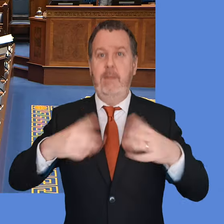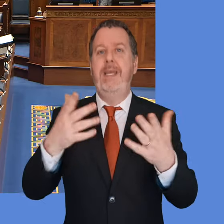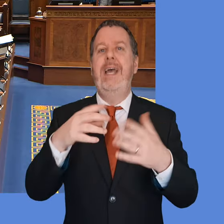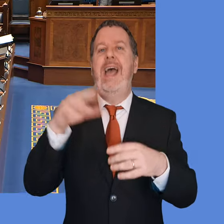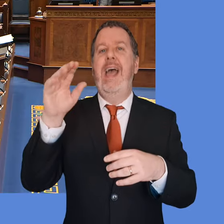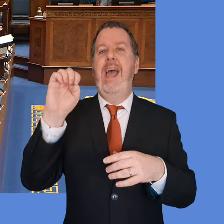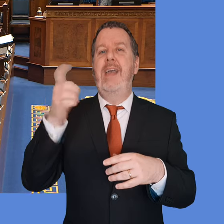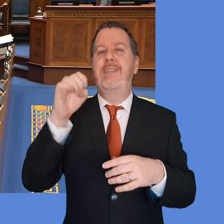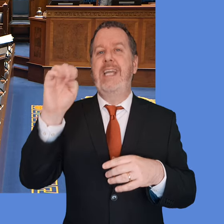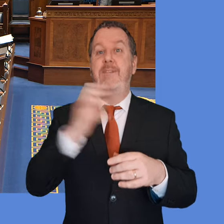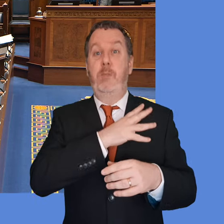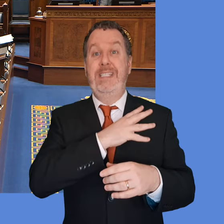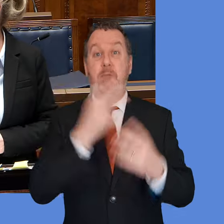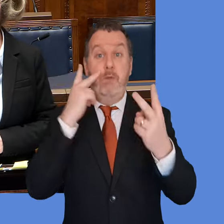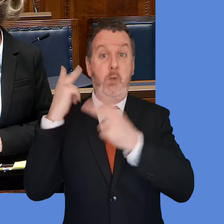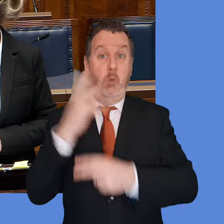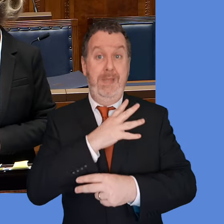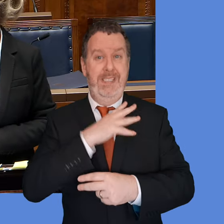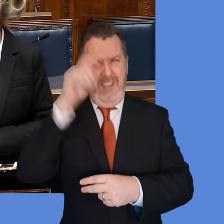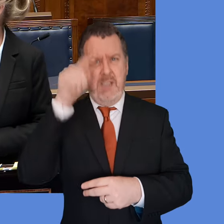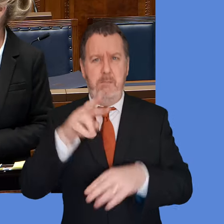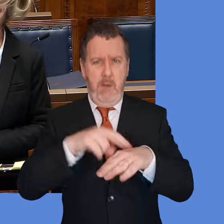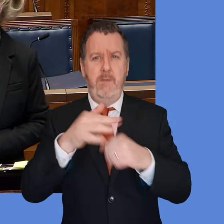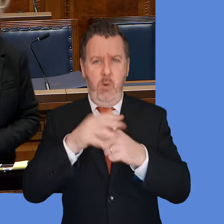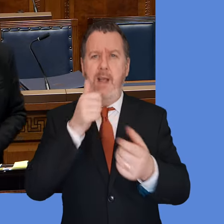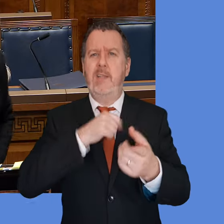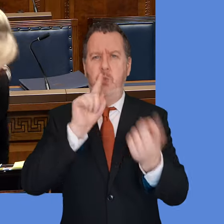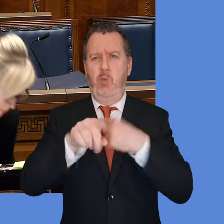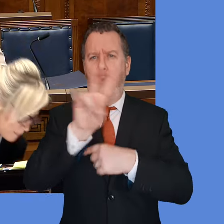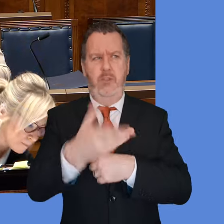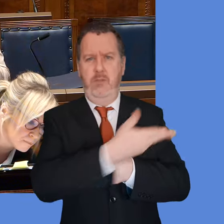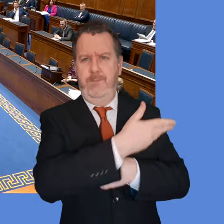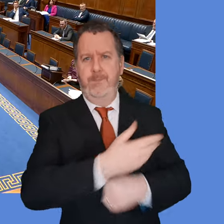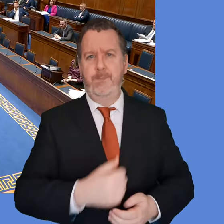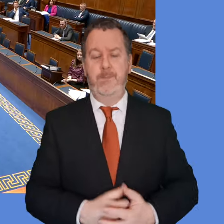that is in the political space, and I think the Assembly and Executive Review Committee is probably the best place where that should be taken forward.